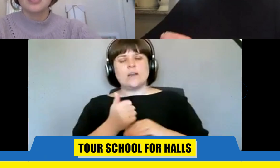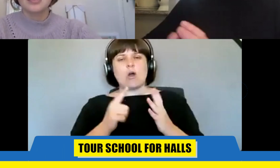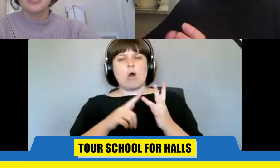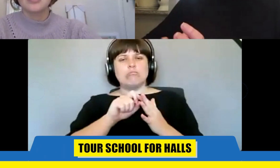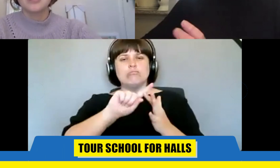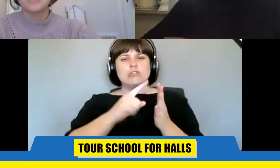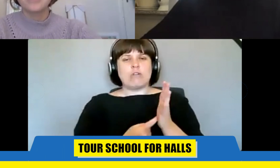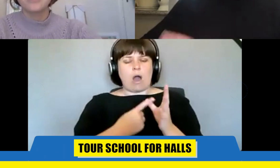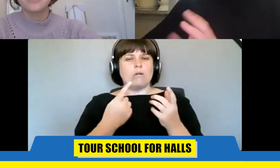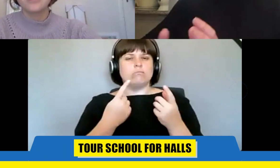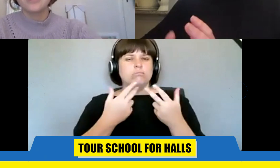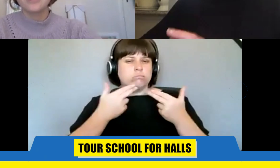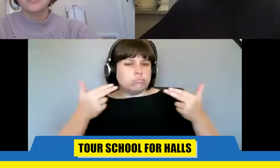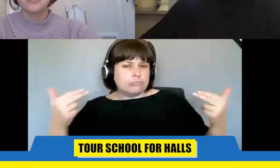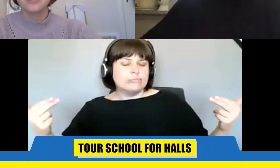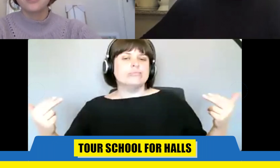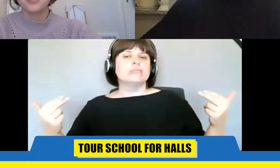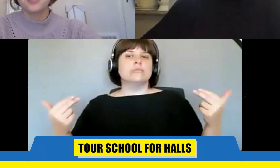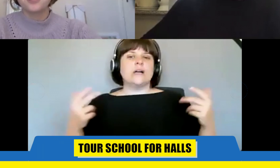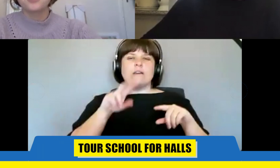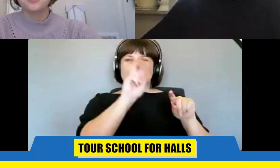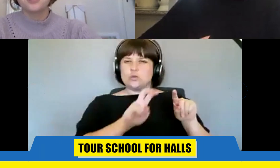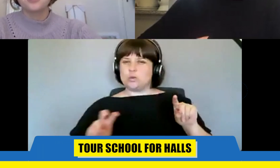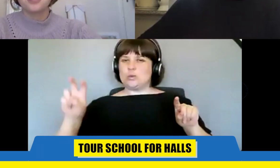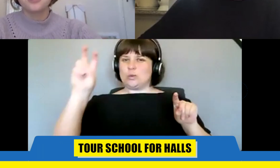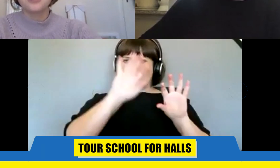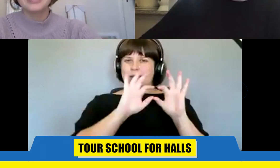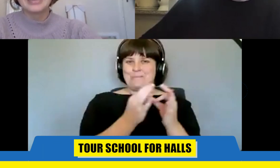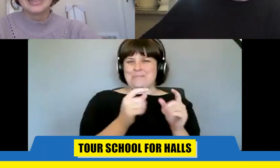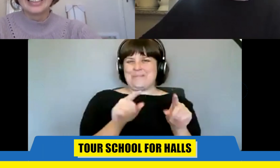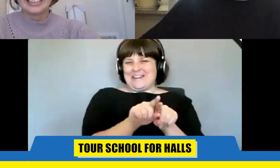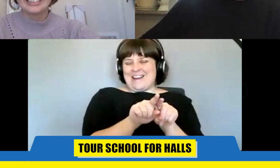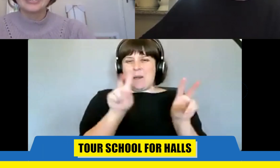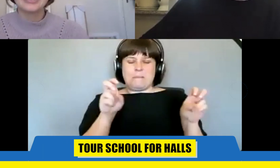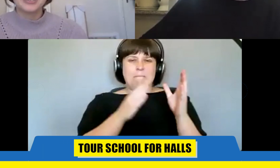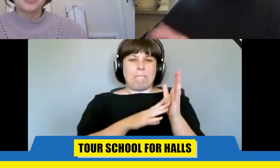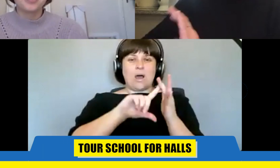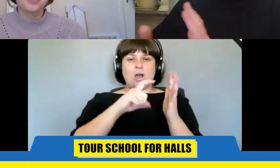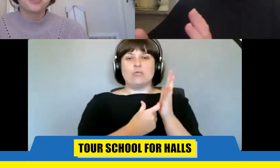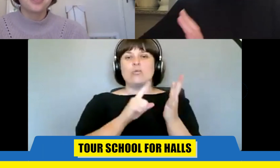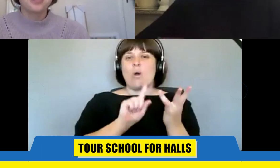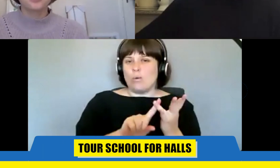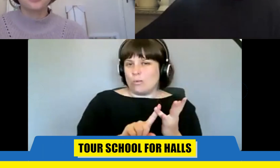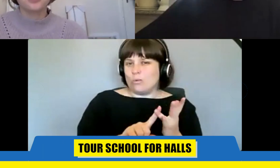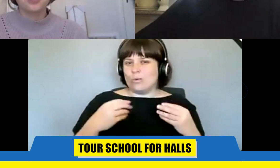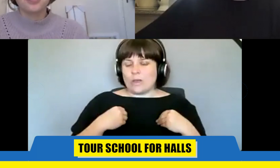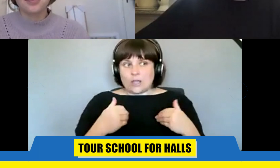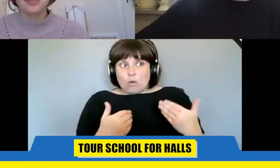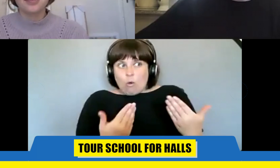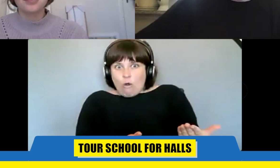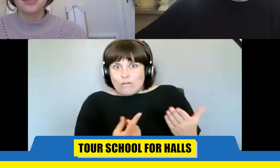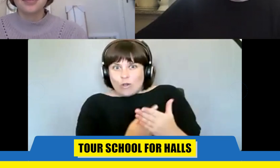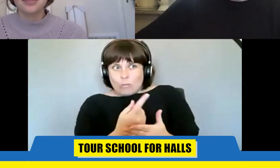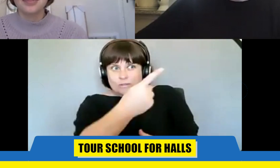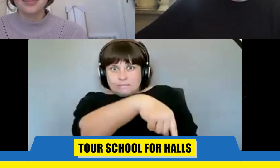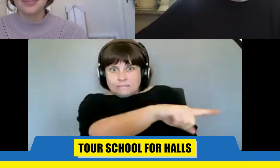in a little touring opera company, micro company, and offered the chance for people in your